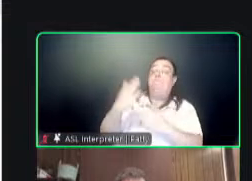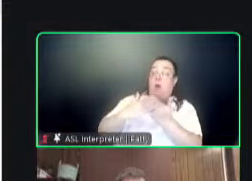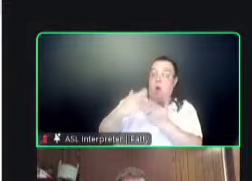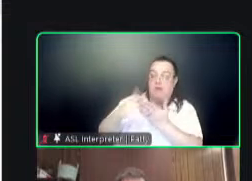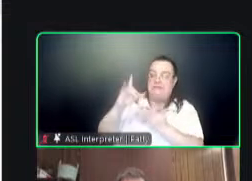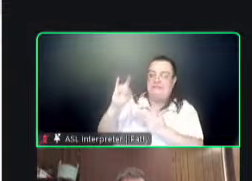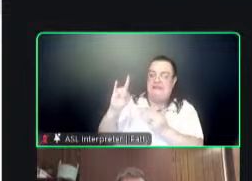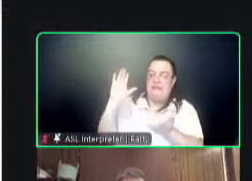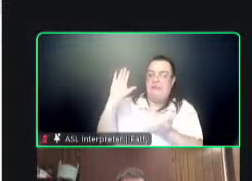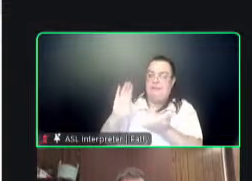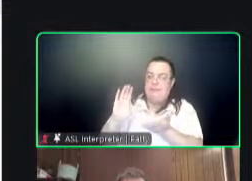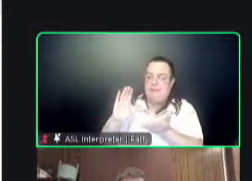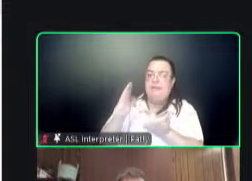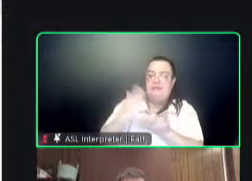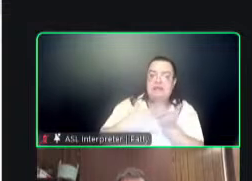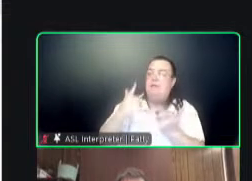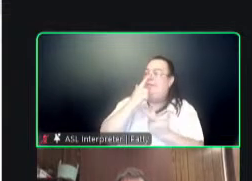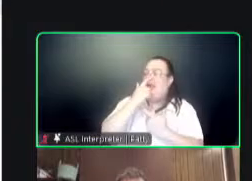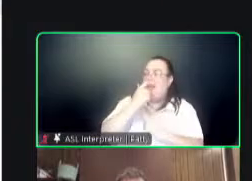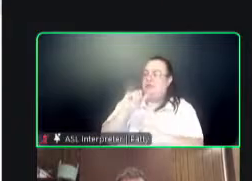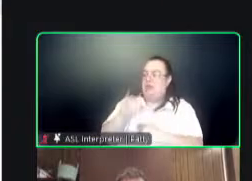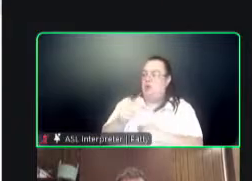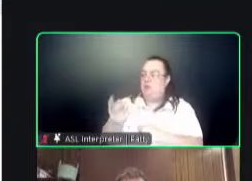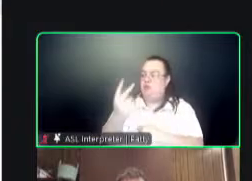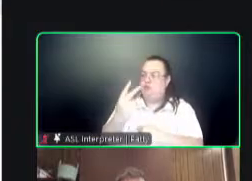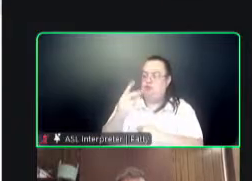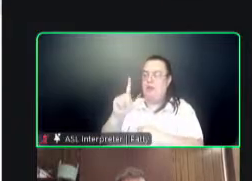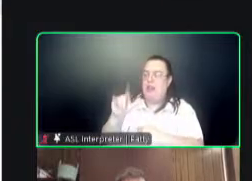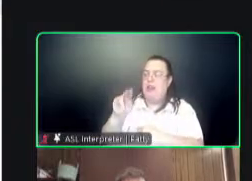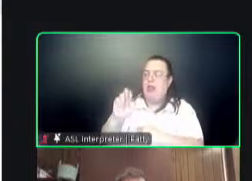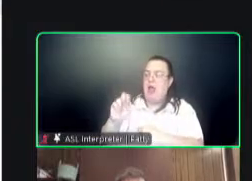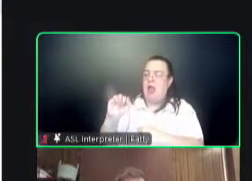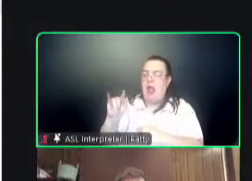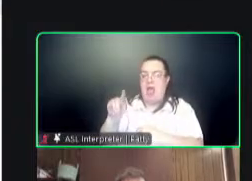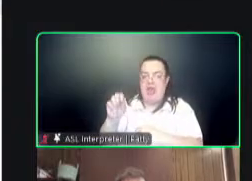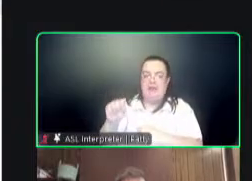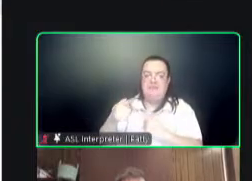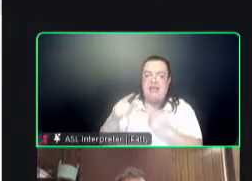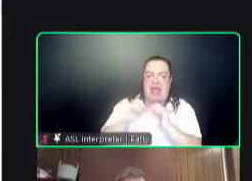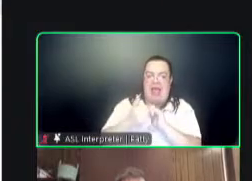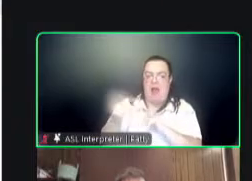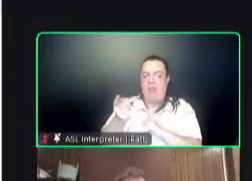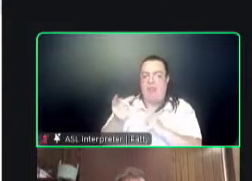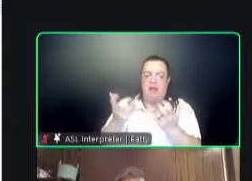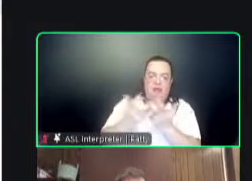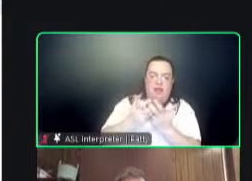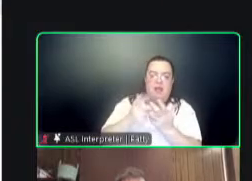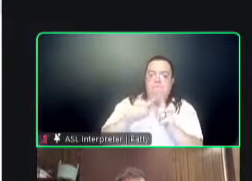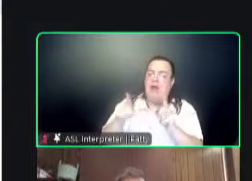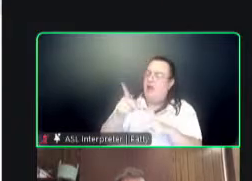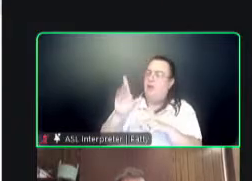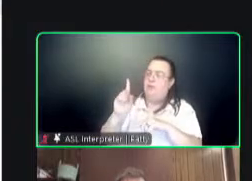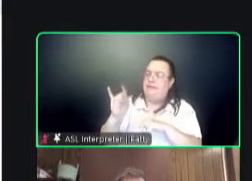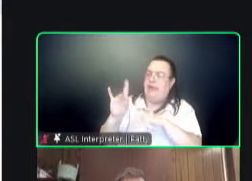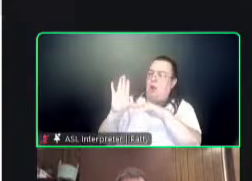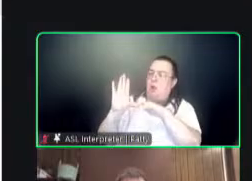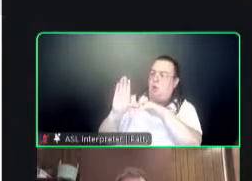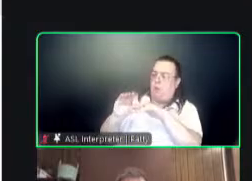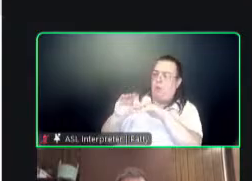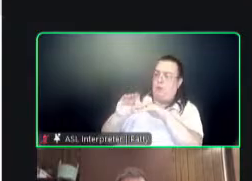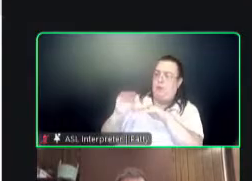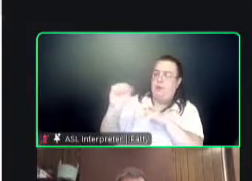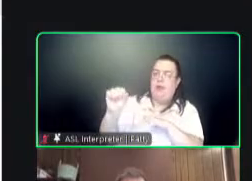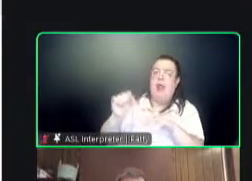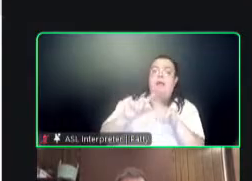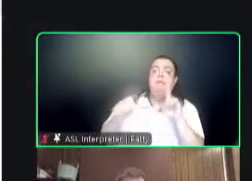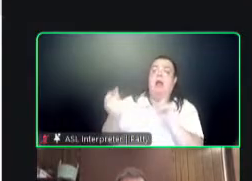interesting to see these two line items can sort of interact, but we have reduced that down. But we again